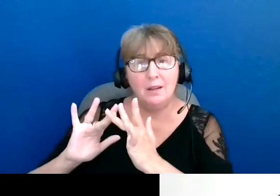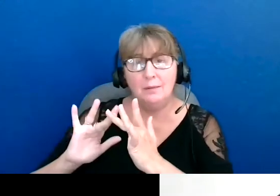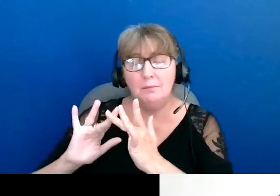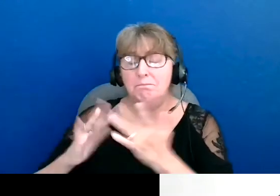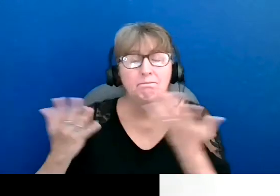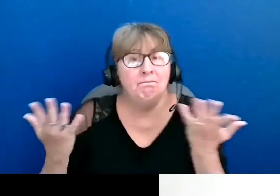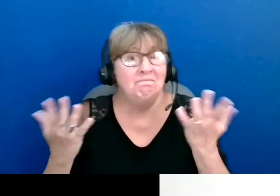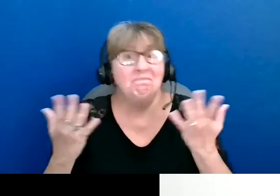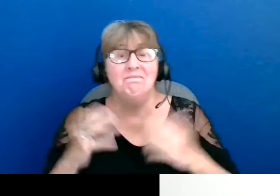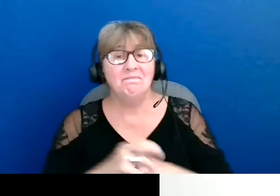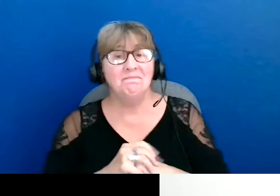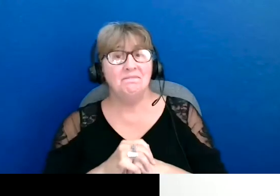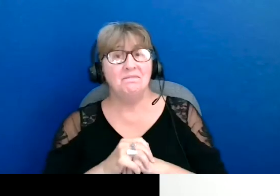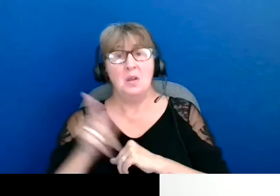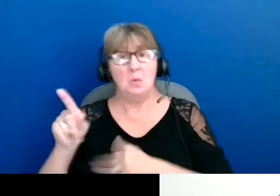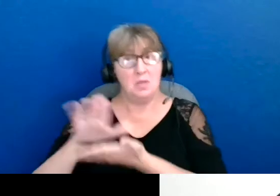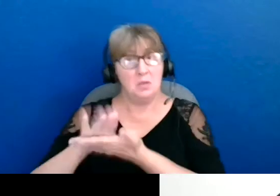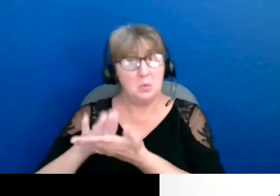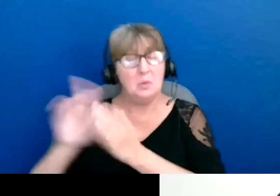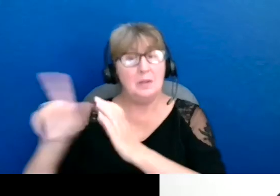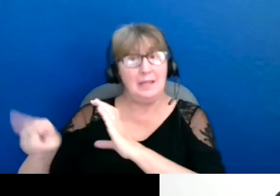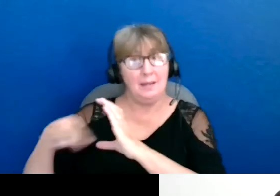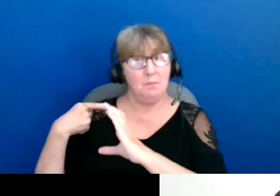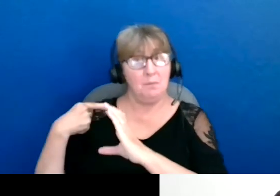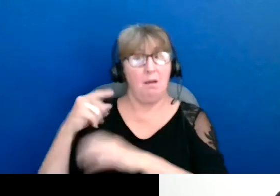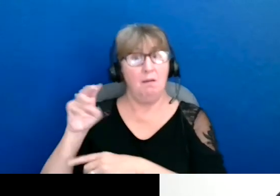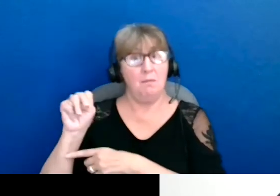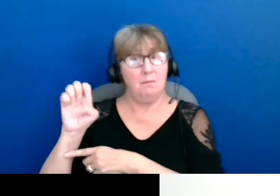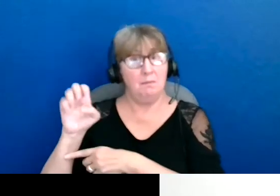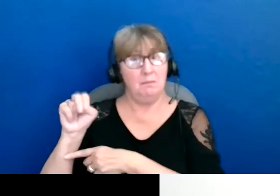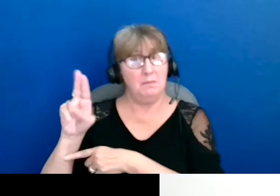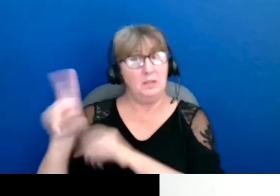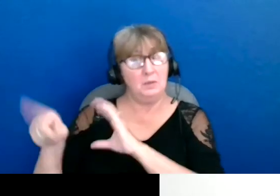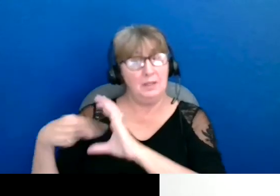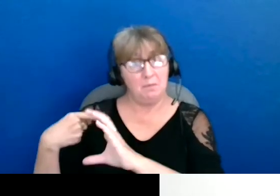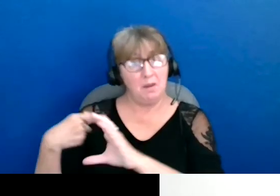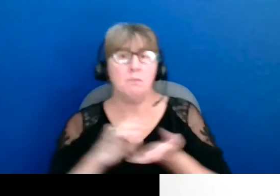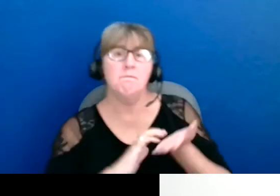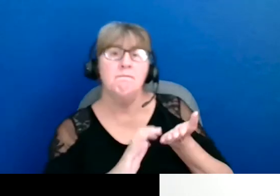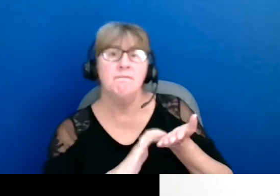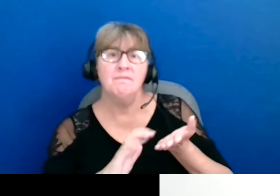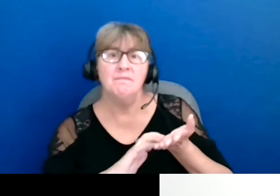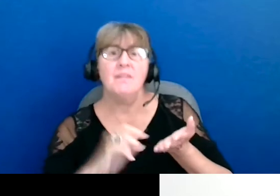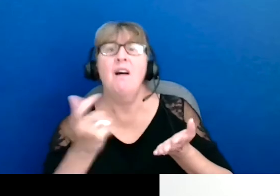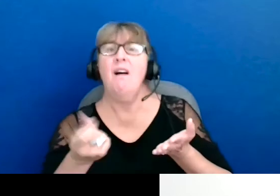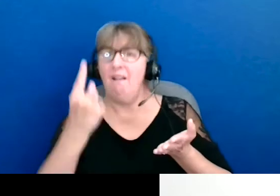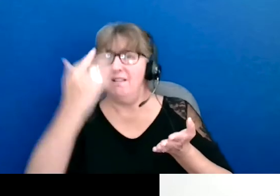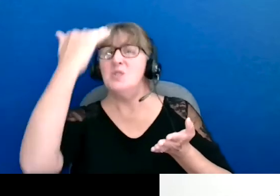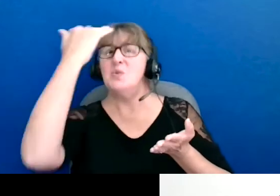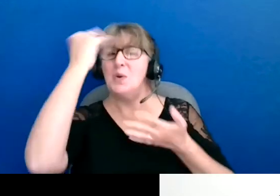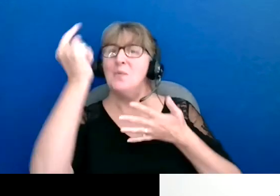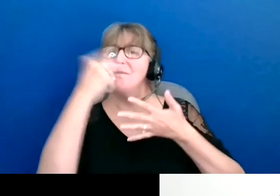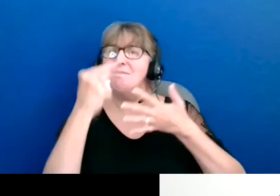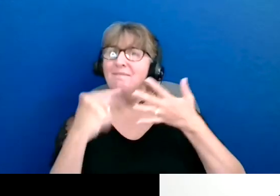the school started emailing the menu, I could read it in Braille. And then on my